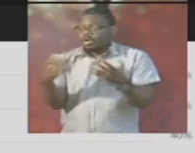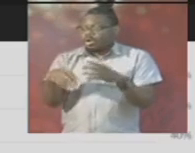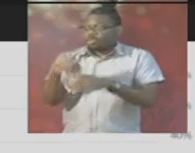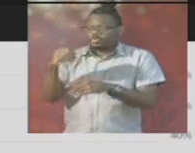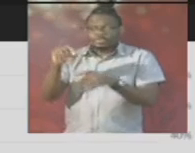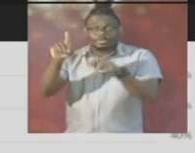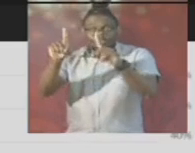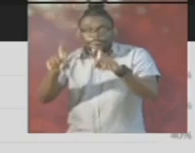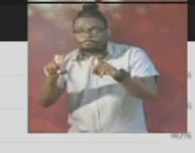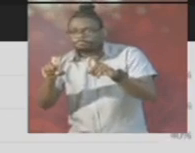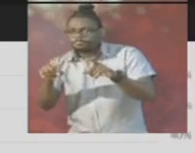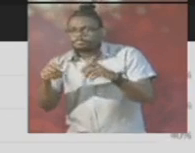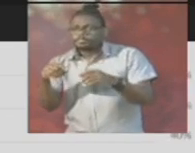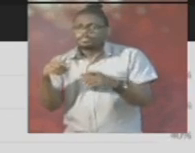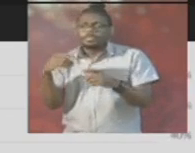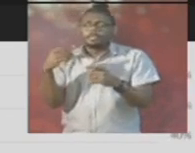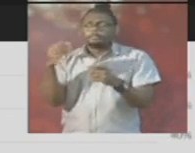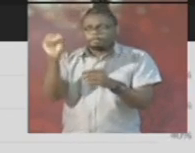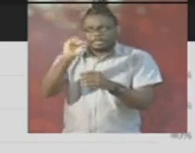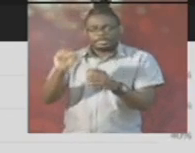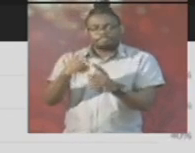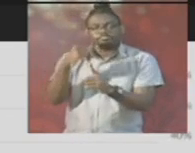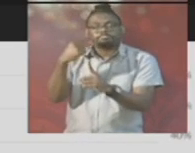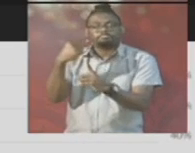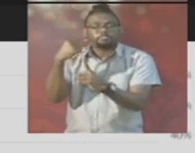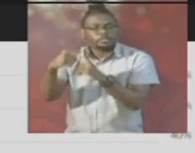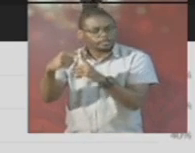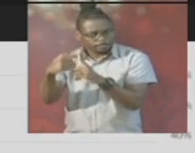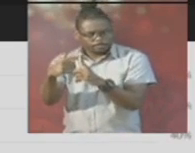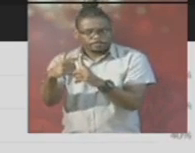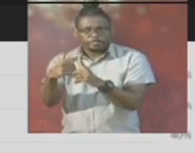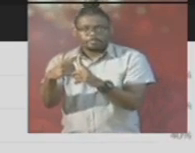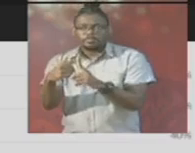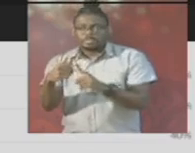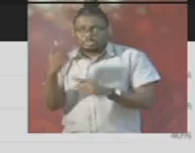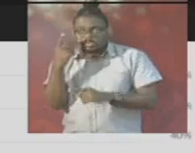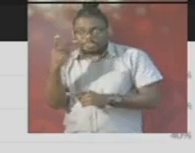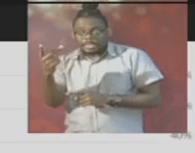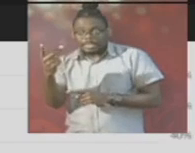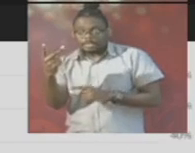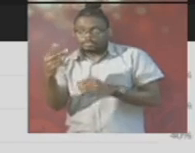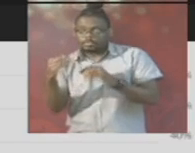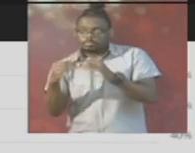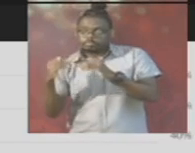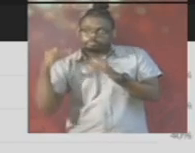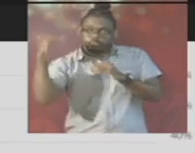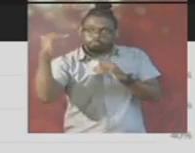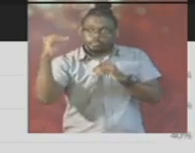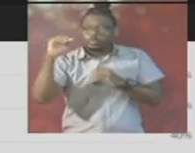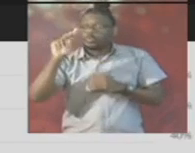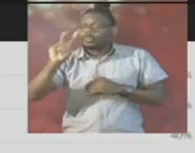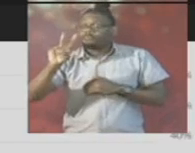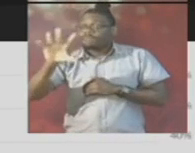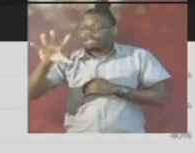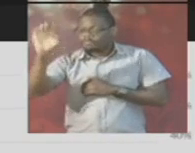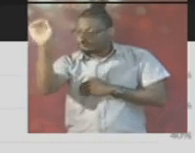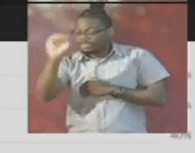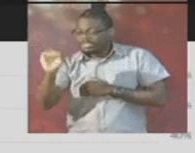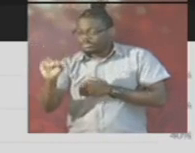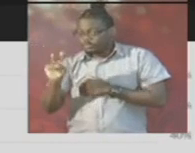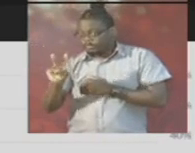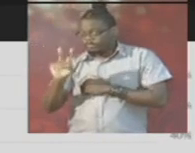them come back as positive. We see that that has actually climbed to 25%. We can't see the axis very well here, but that has